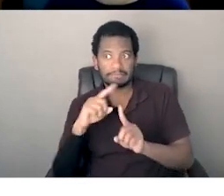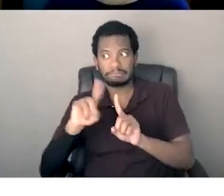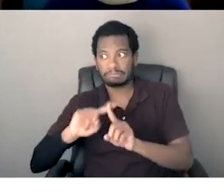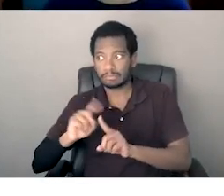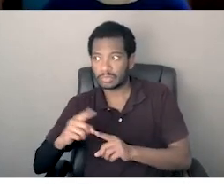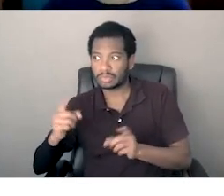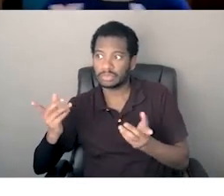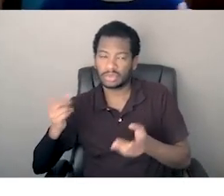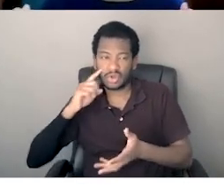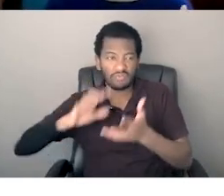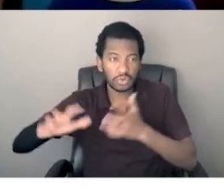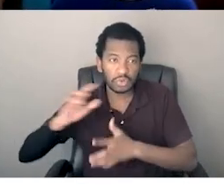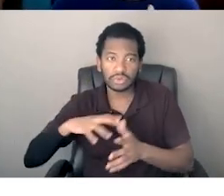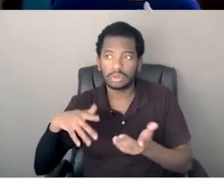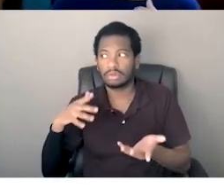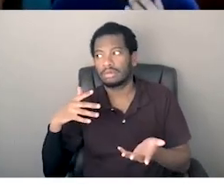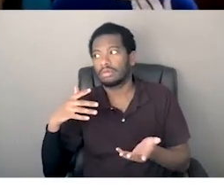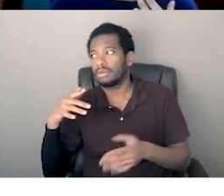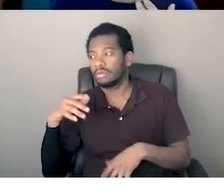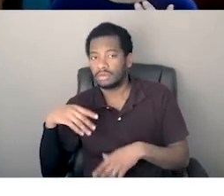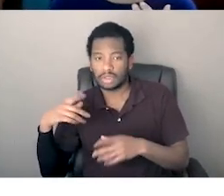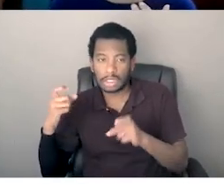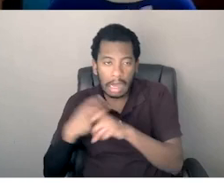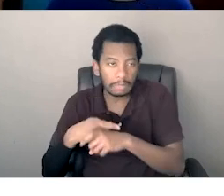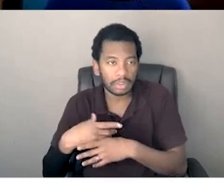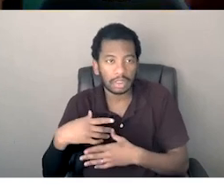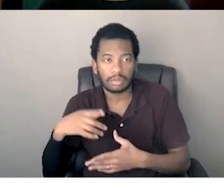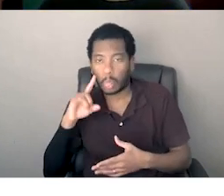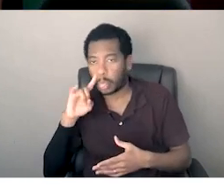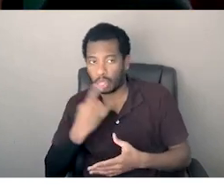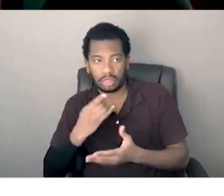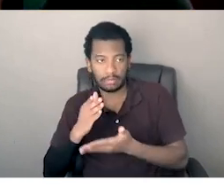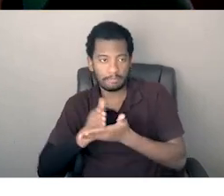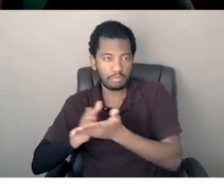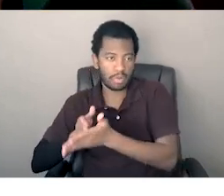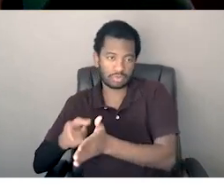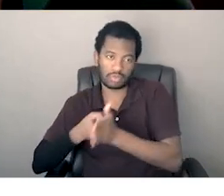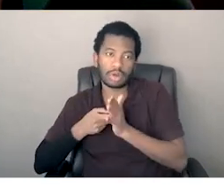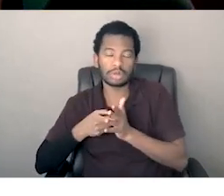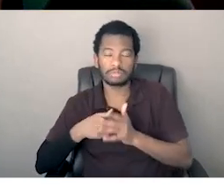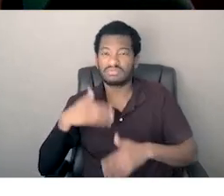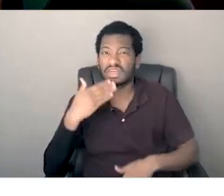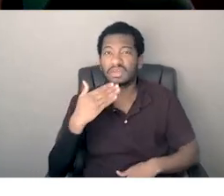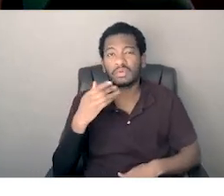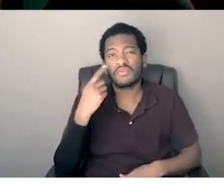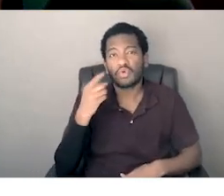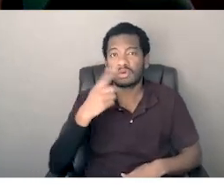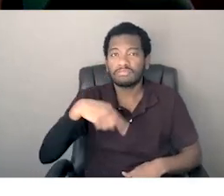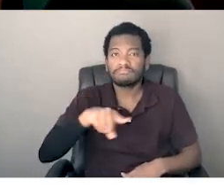tedious and complex. Thank you for sharing those thoughts. I want to share with